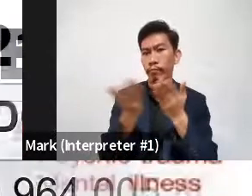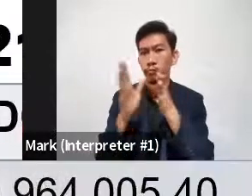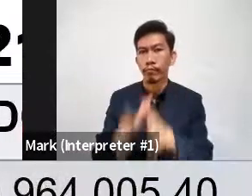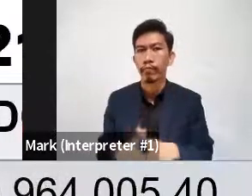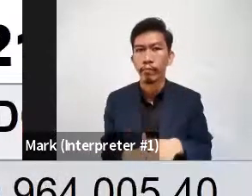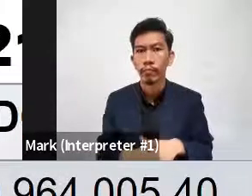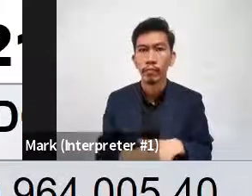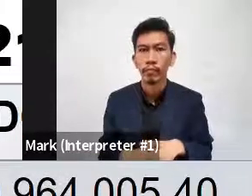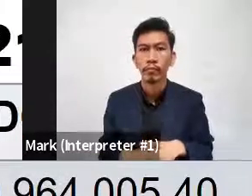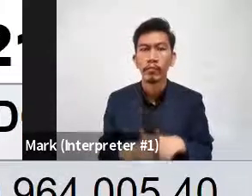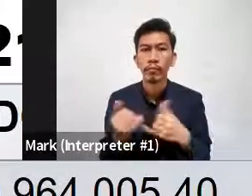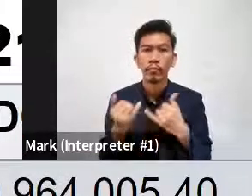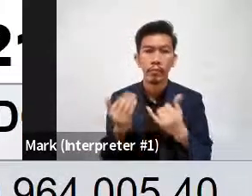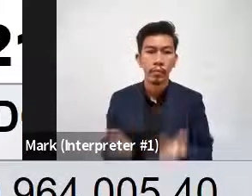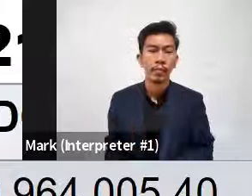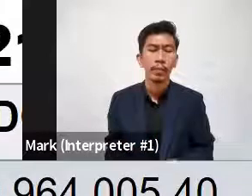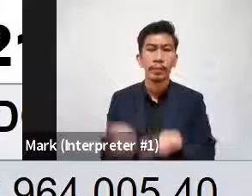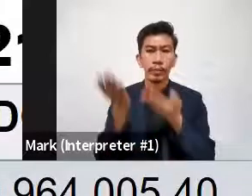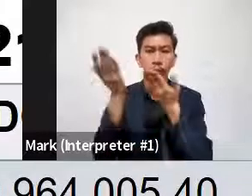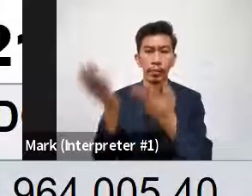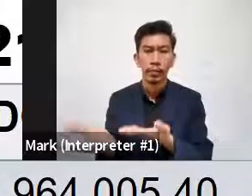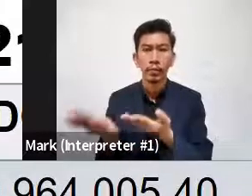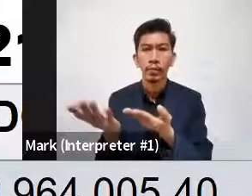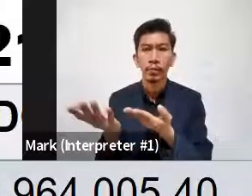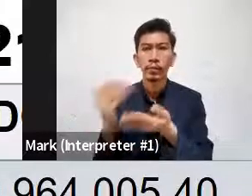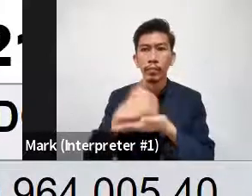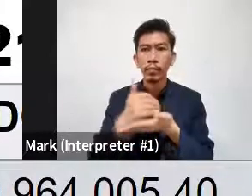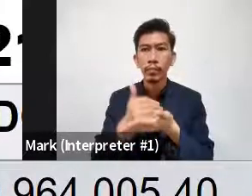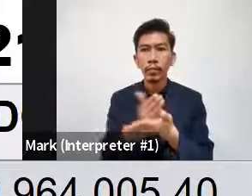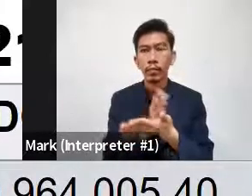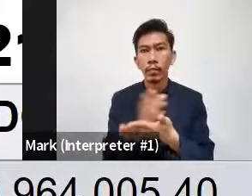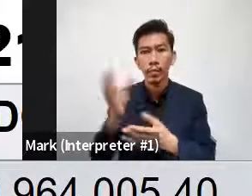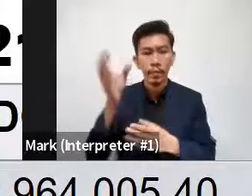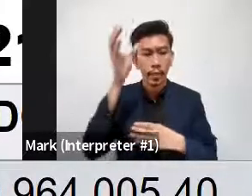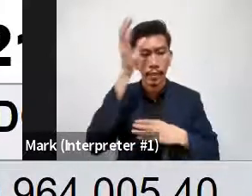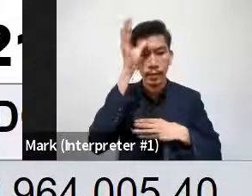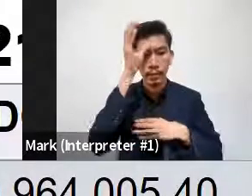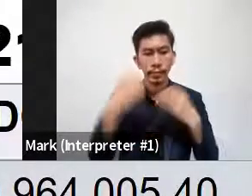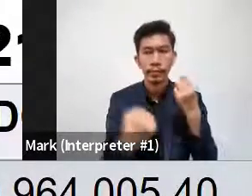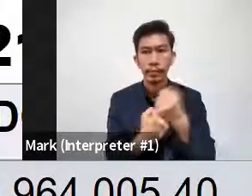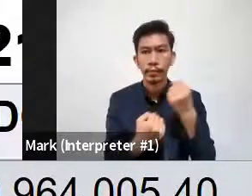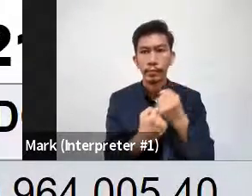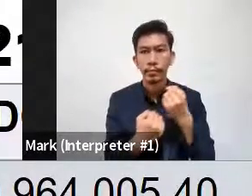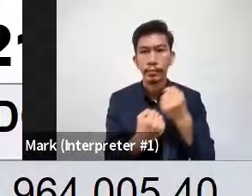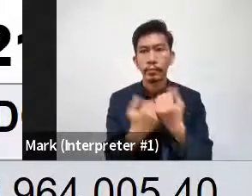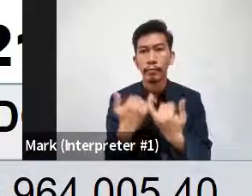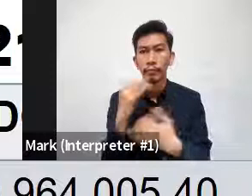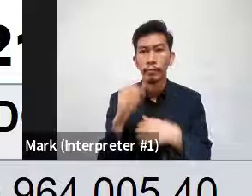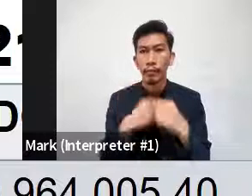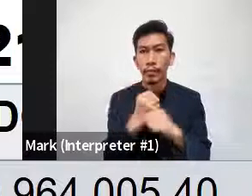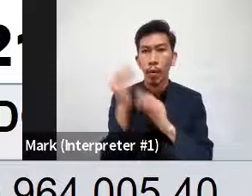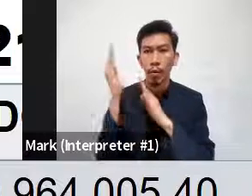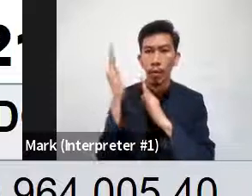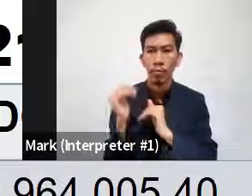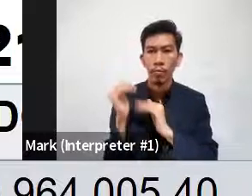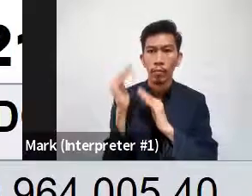So here's the proposed budget for our Cancer Assistance Fund for next year. And hopefully this can be included